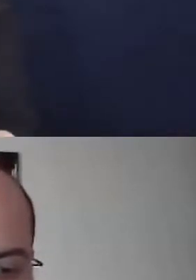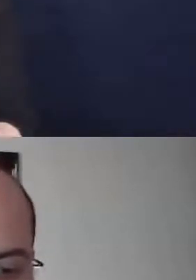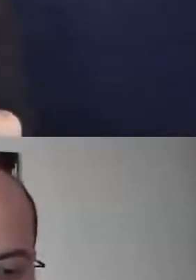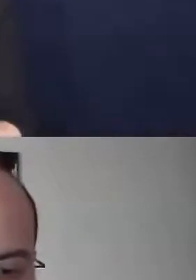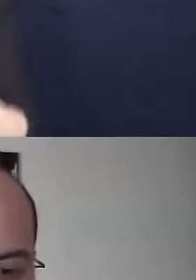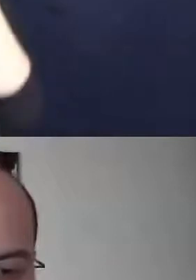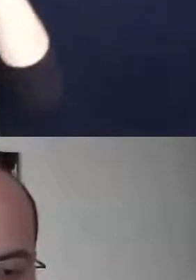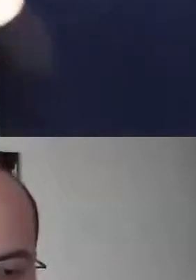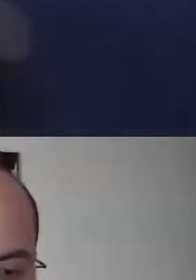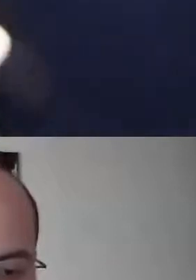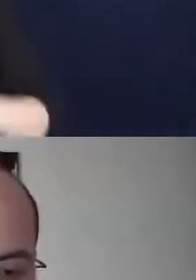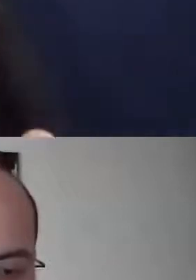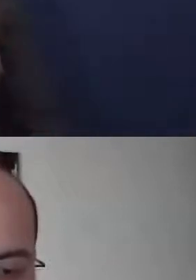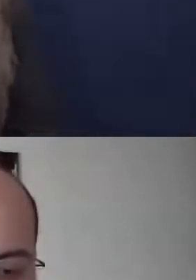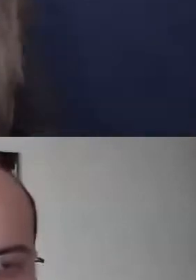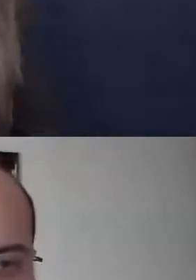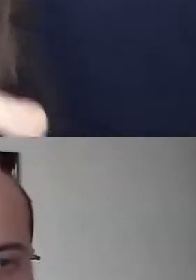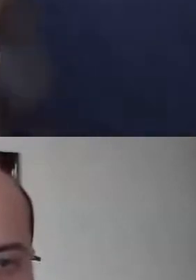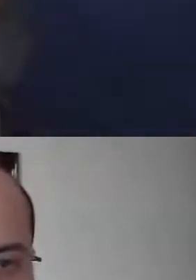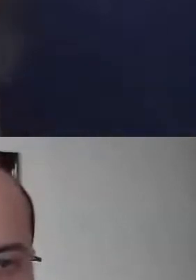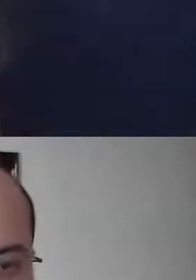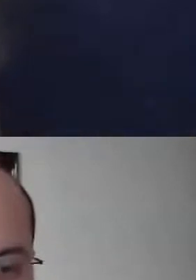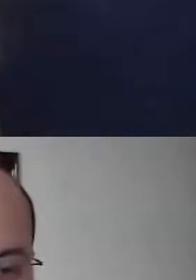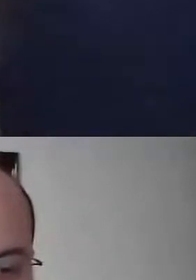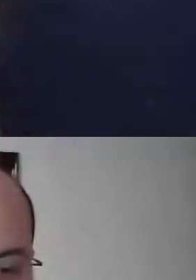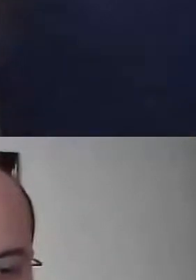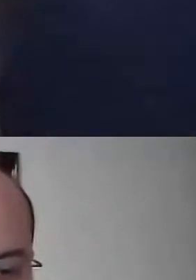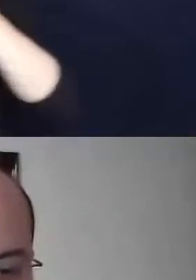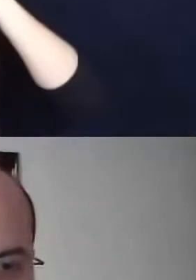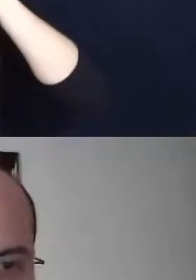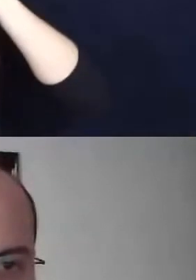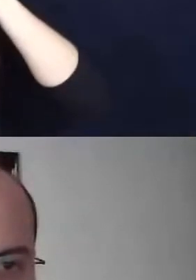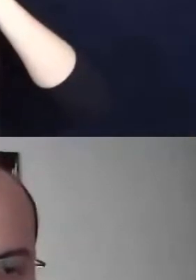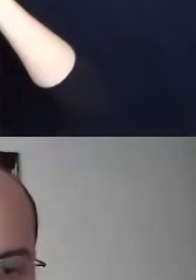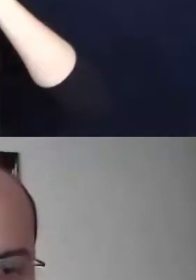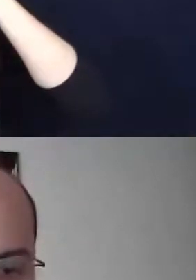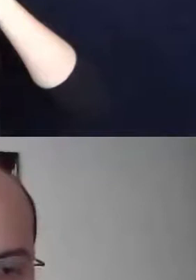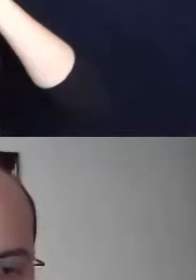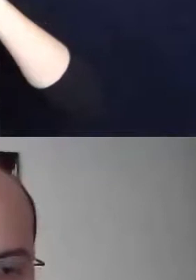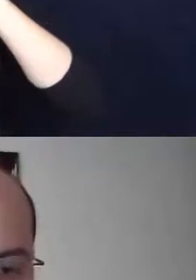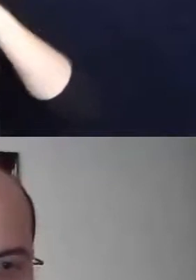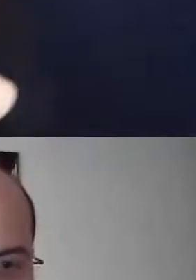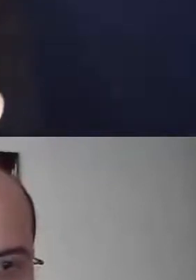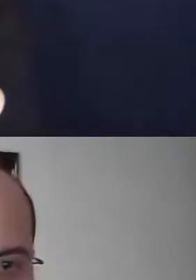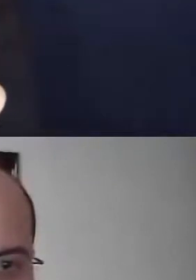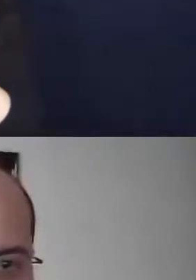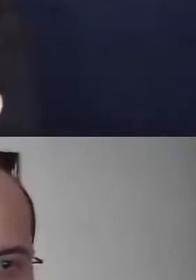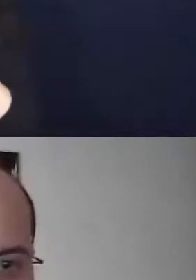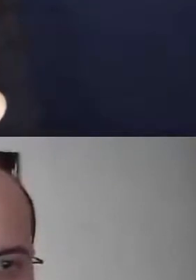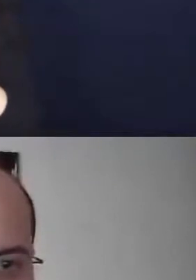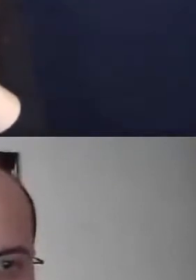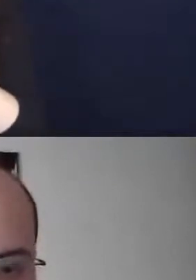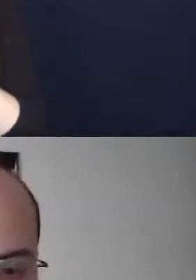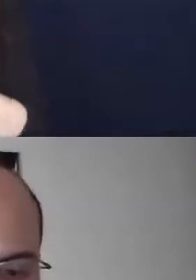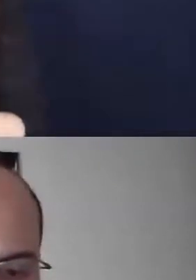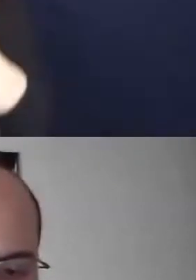your hand on it and it will tap on the fingers to reproduce finger spelling. In our case, because it's a wearable, we